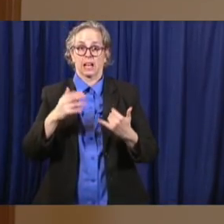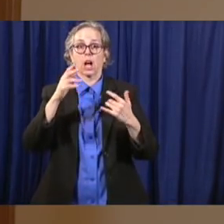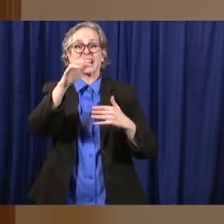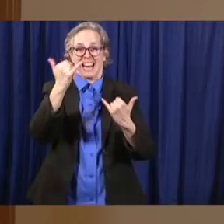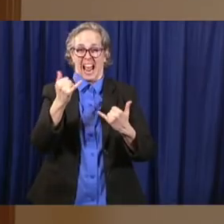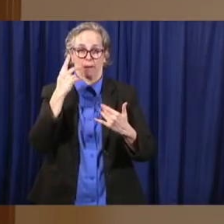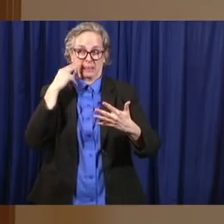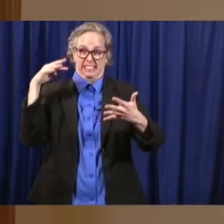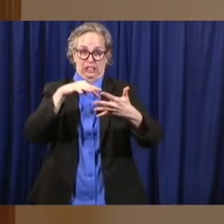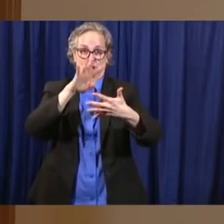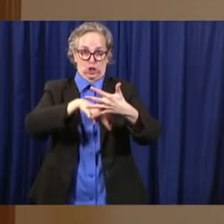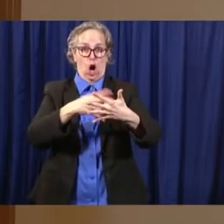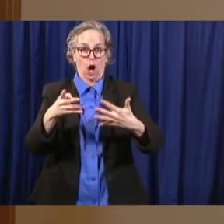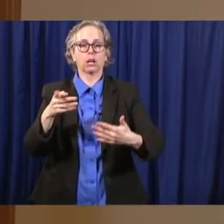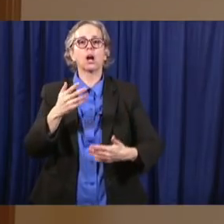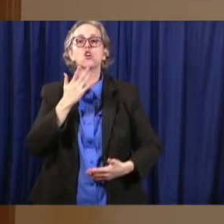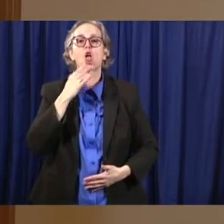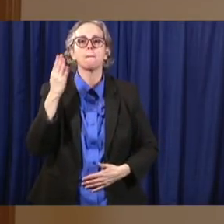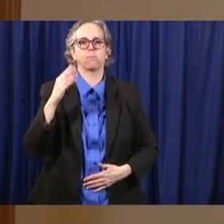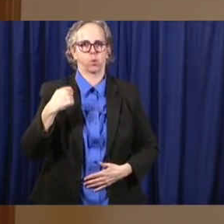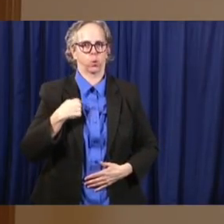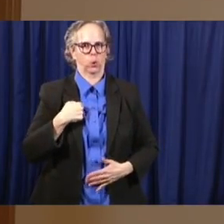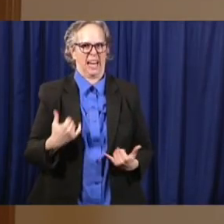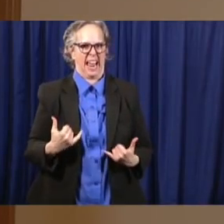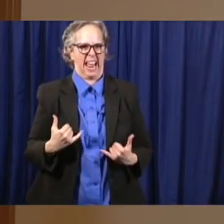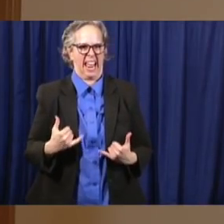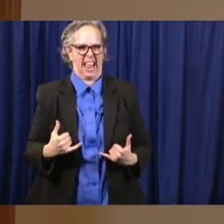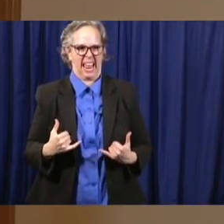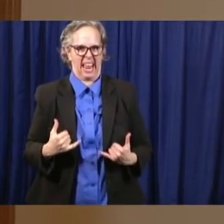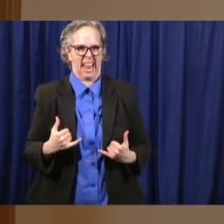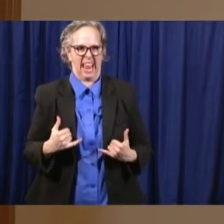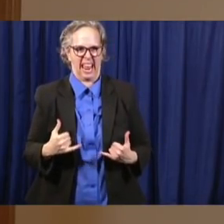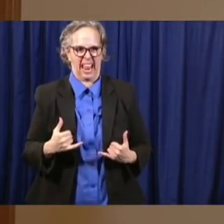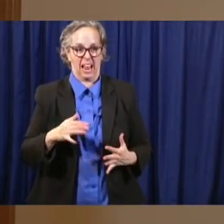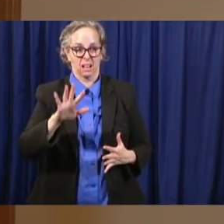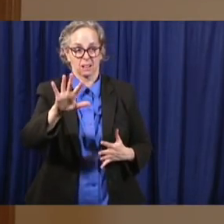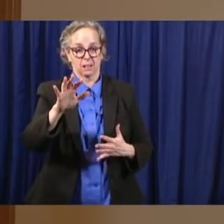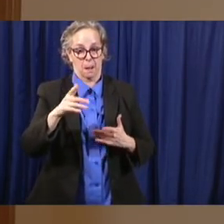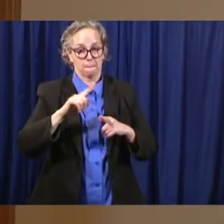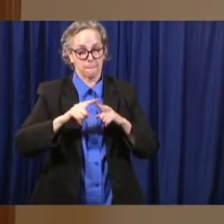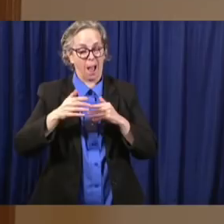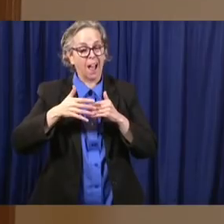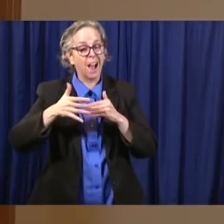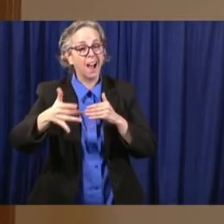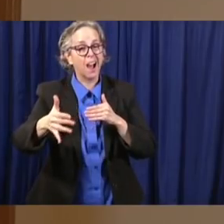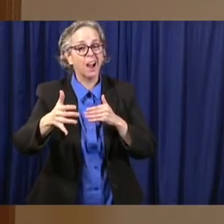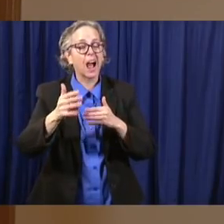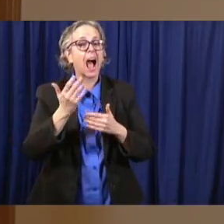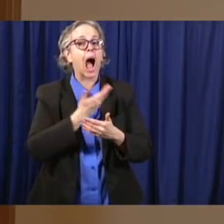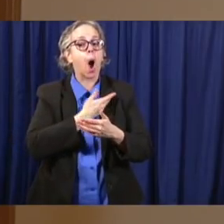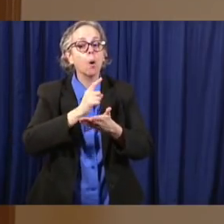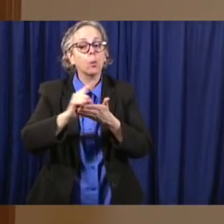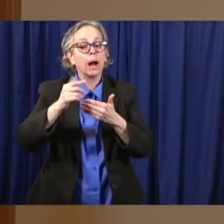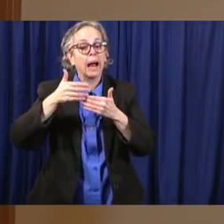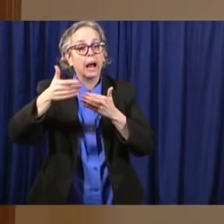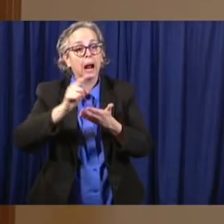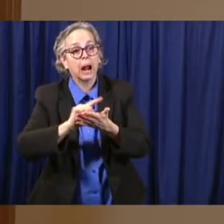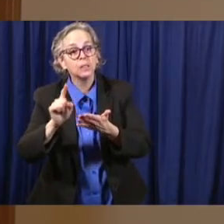us. It is the social distancing that we're doing. It is the sacrifices that we are making in our businesses, and they are